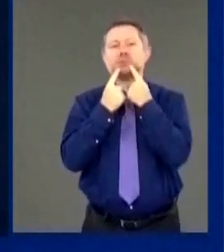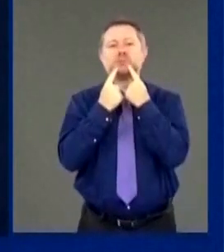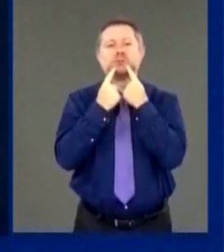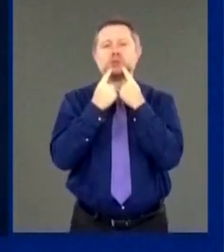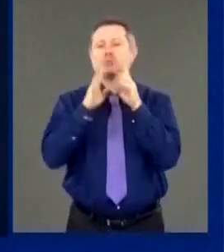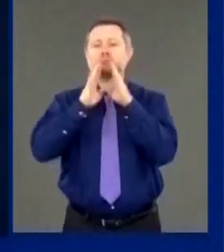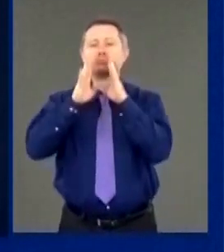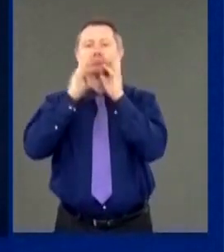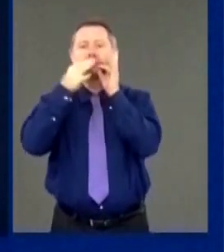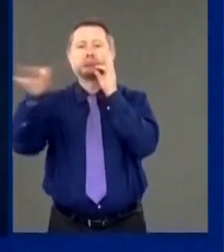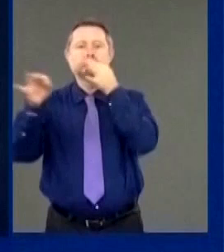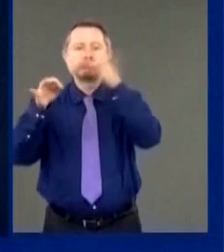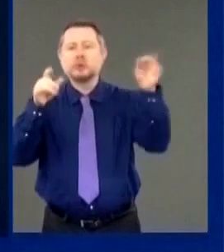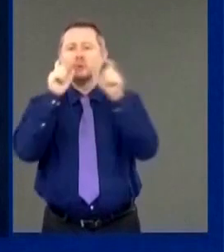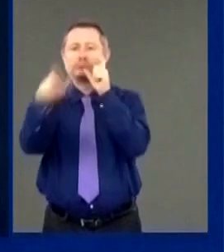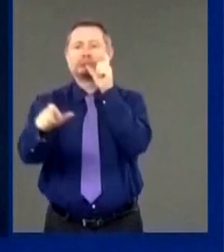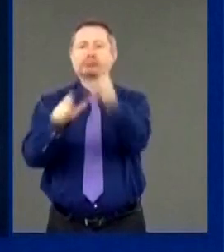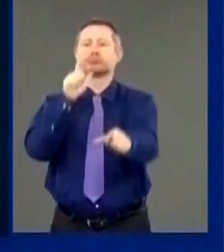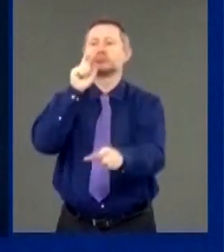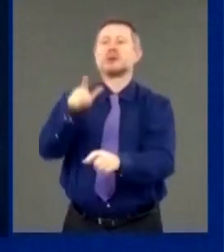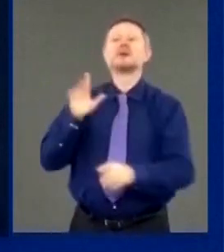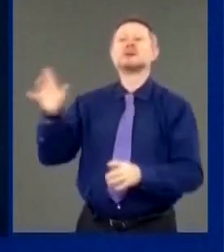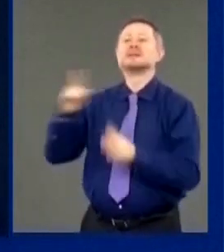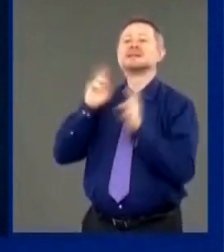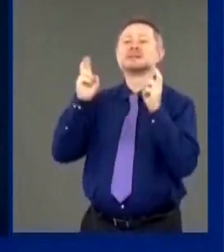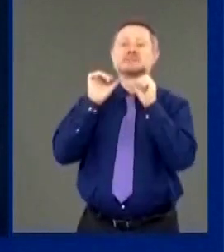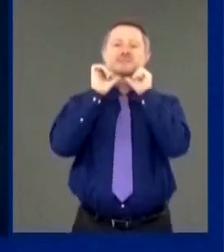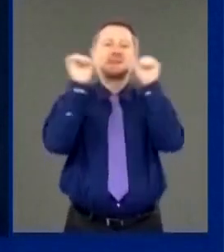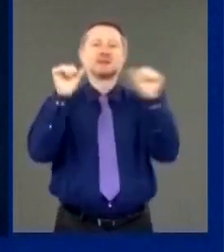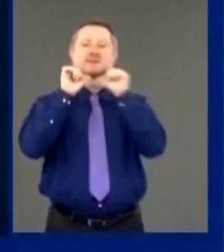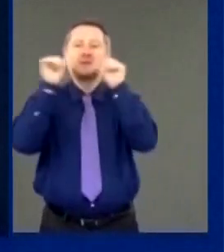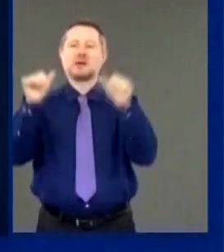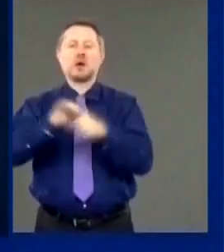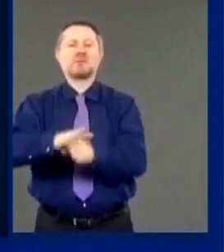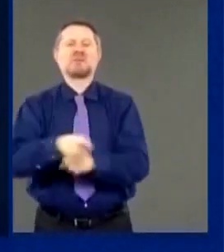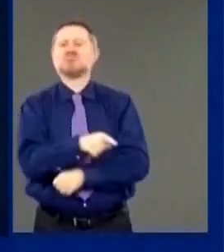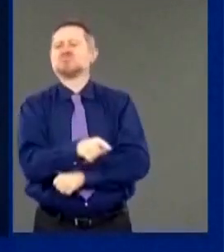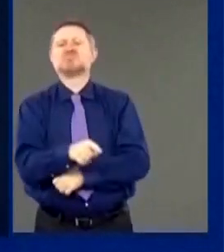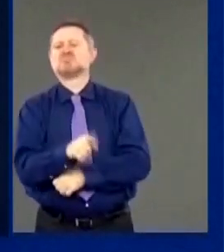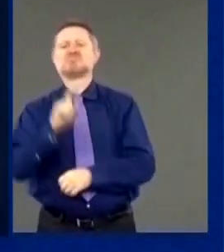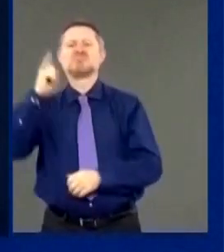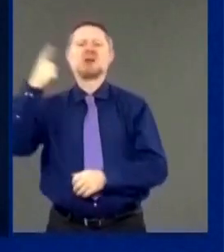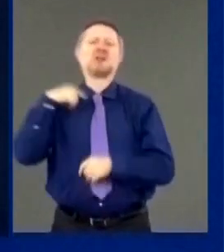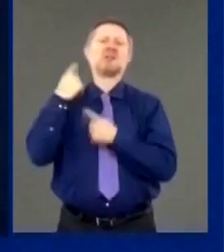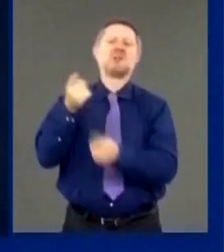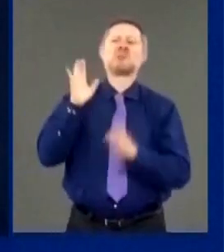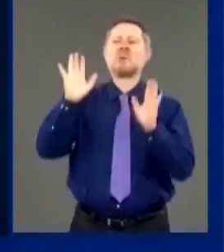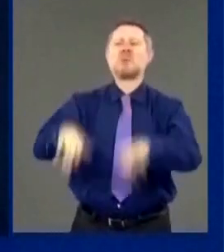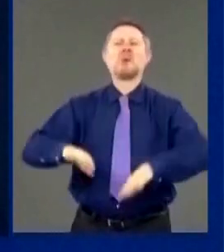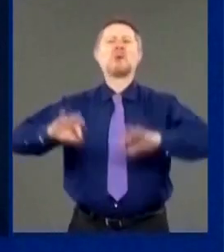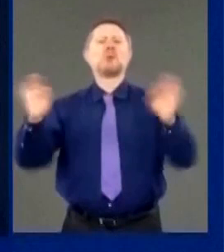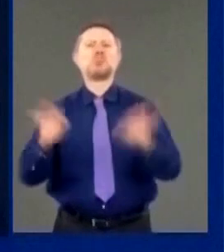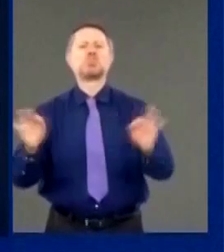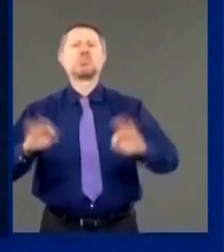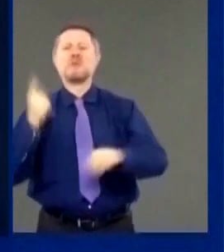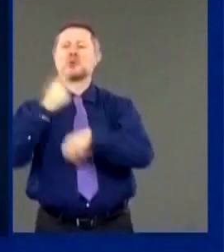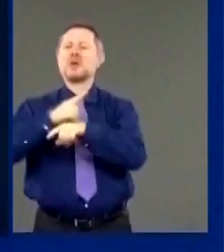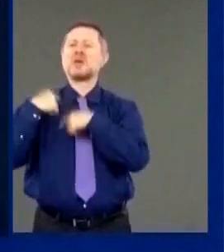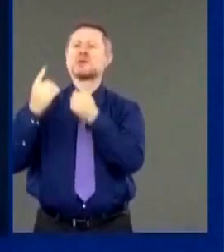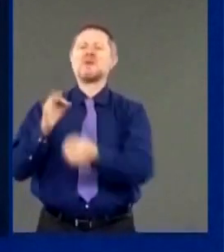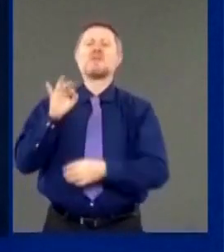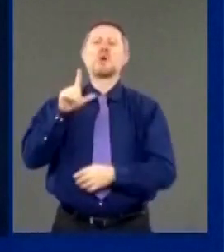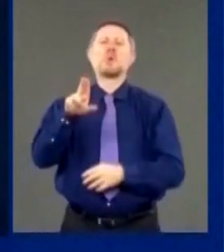in denial of the COVID virus from day one. It's just the flu. It's going to go